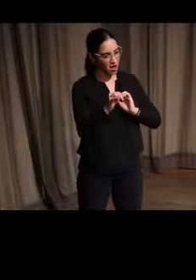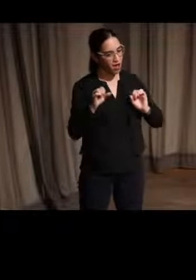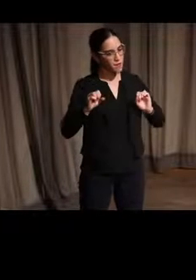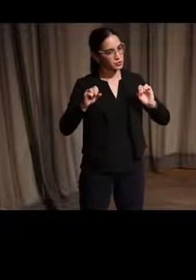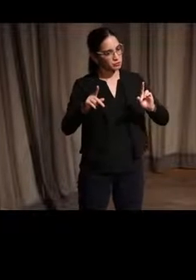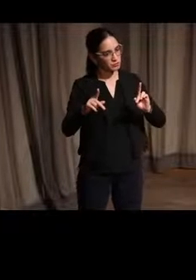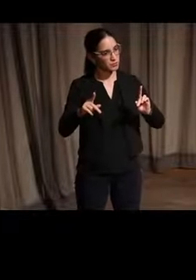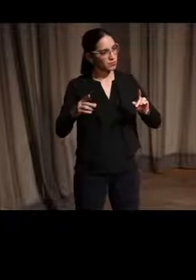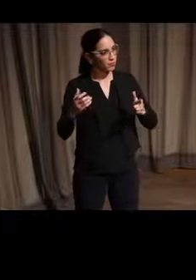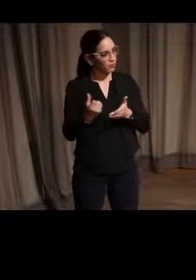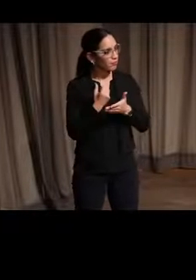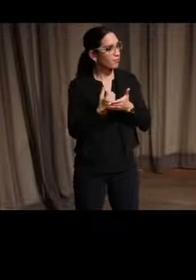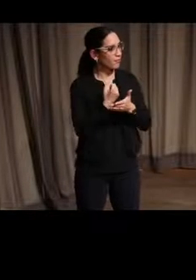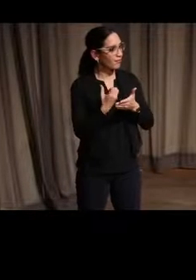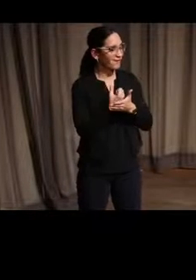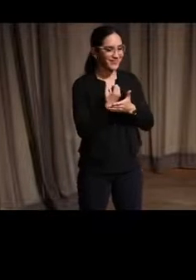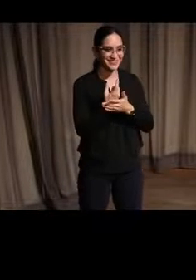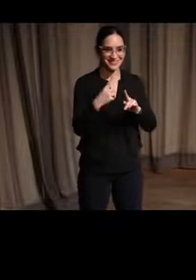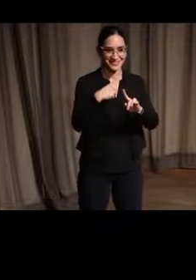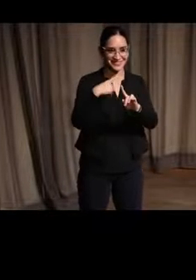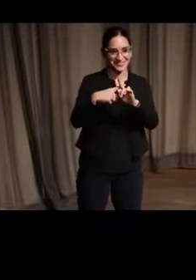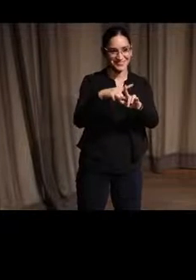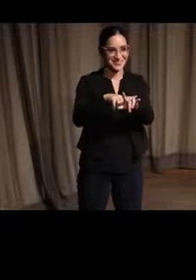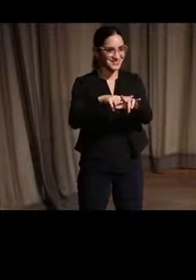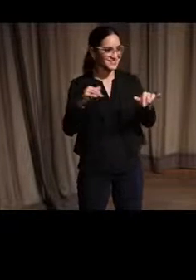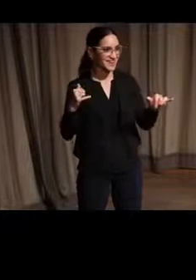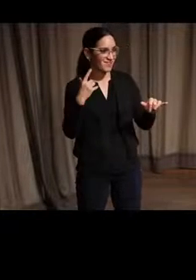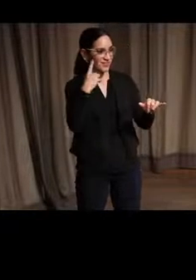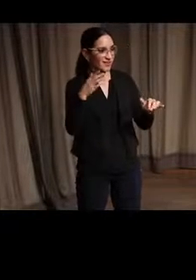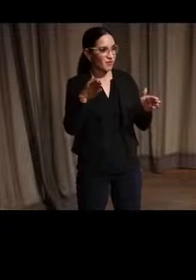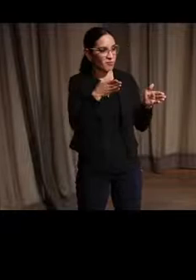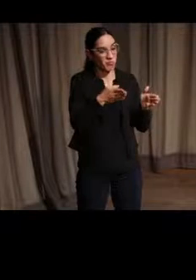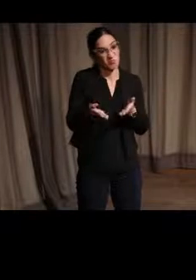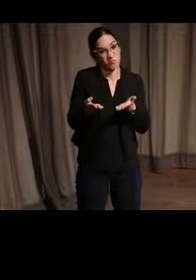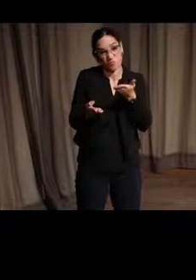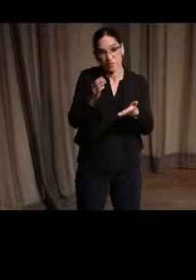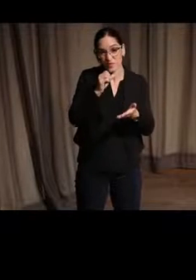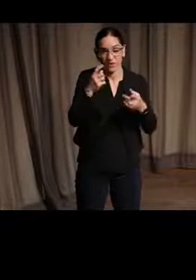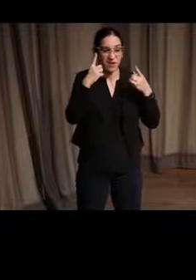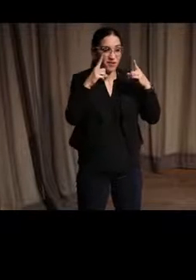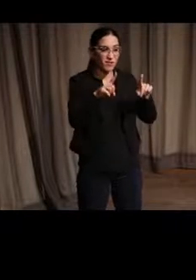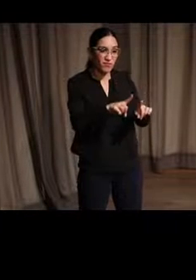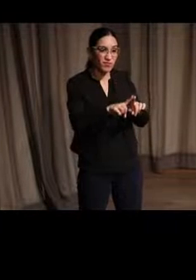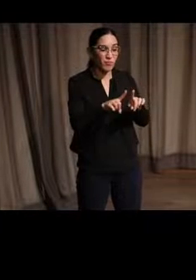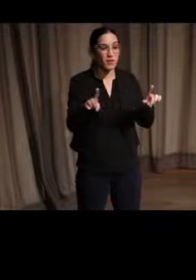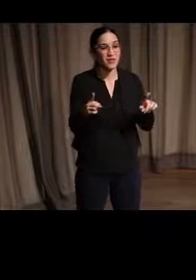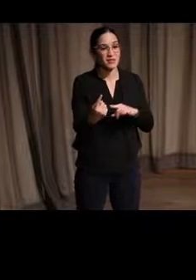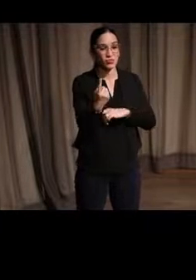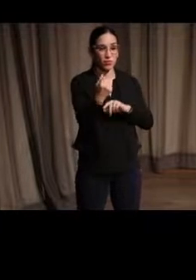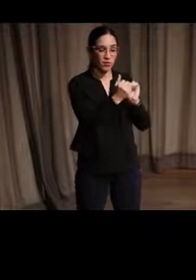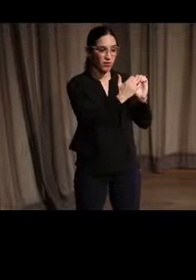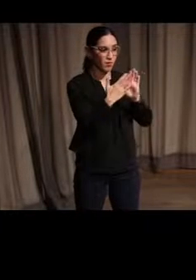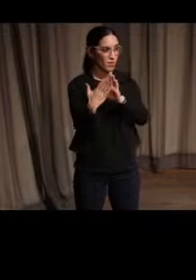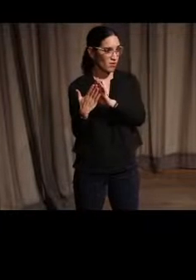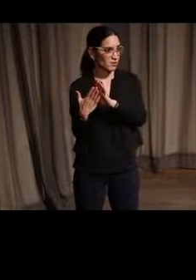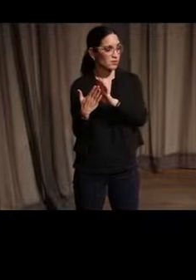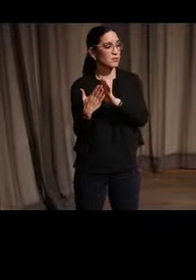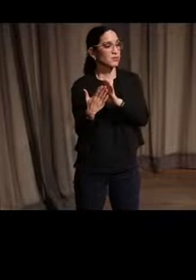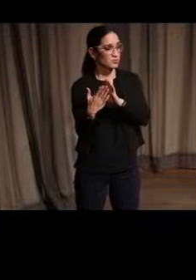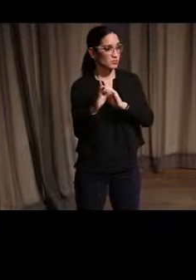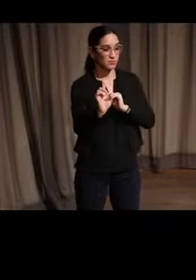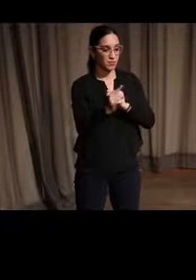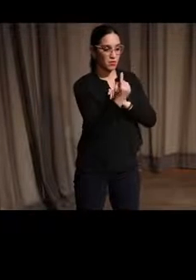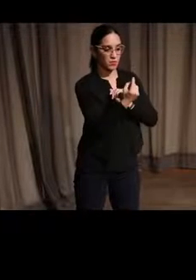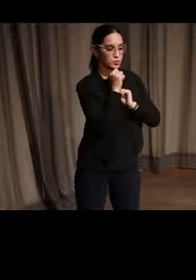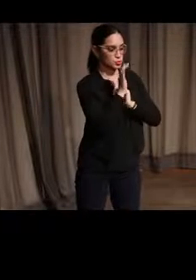different or the things that make you perhaps disagree. And so that's one way to kind of think about not only